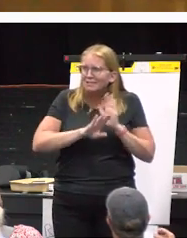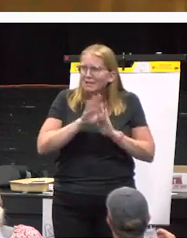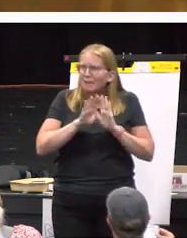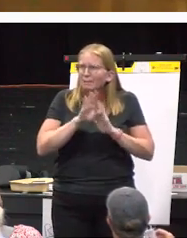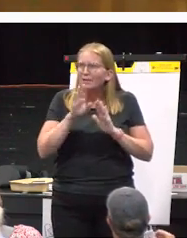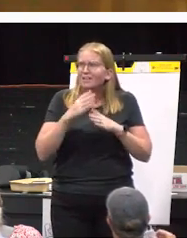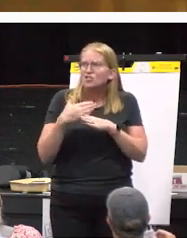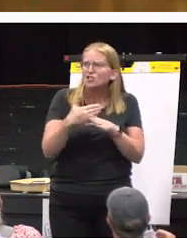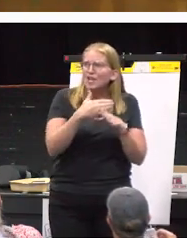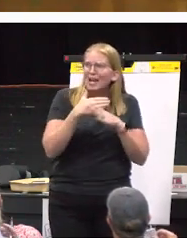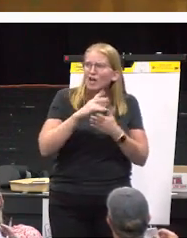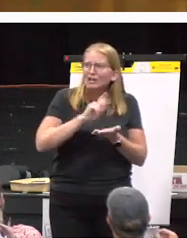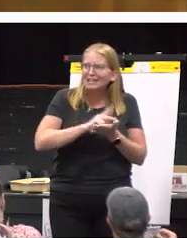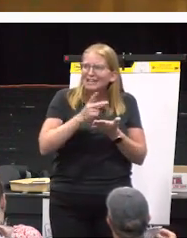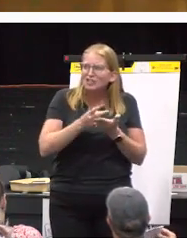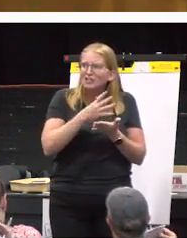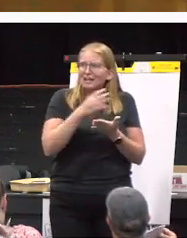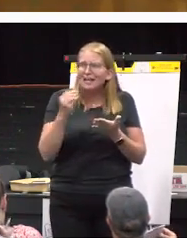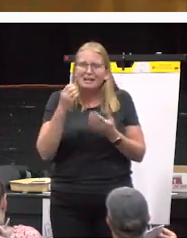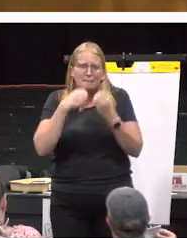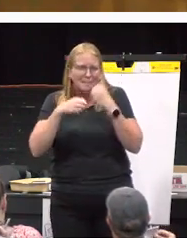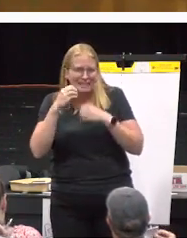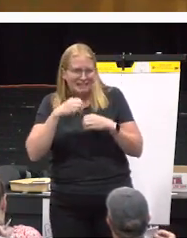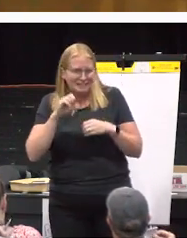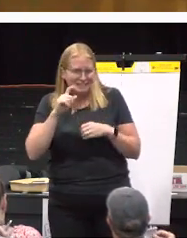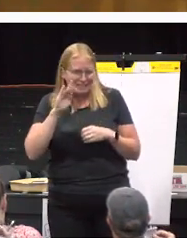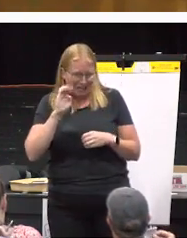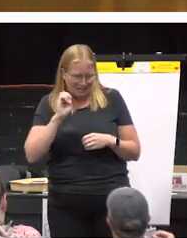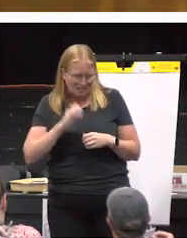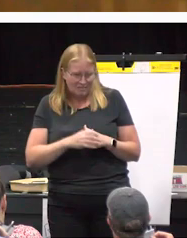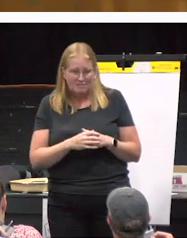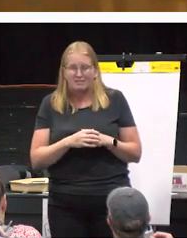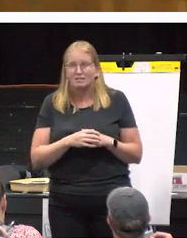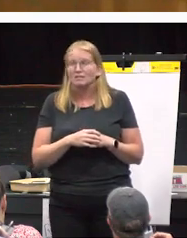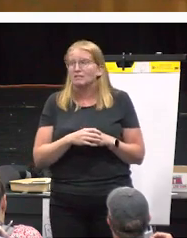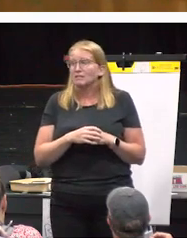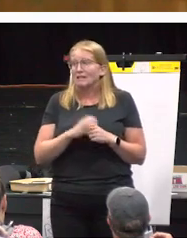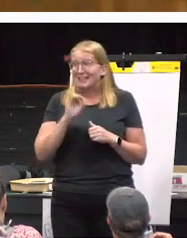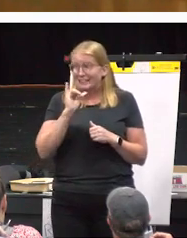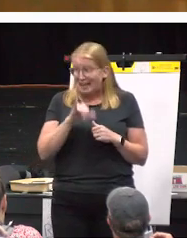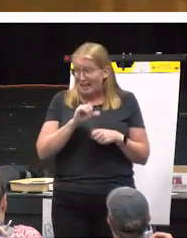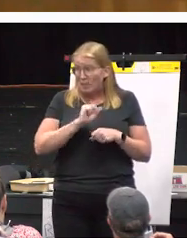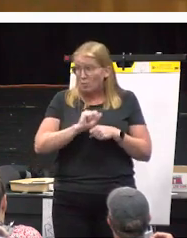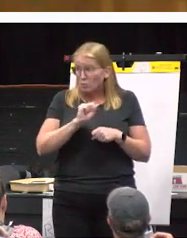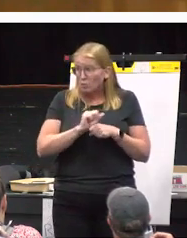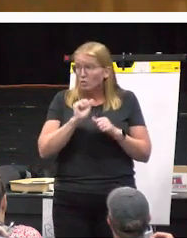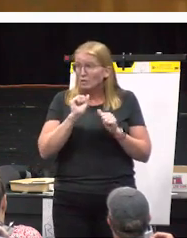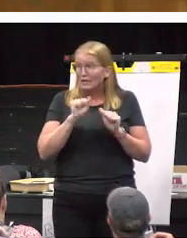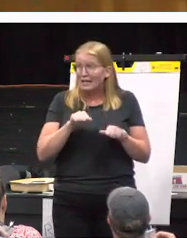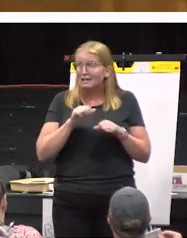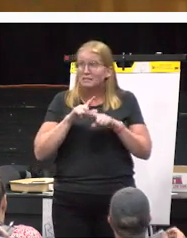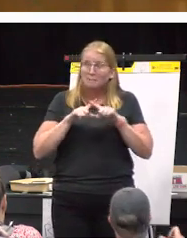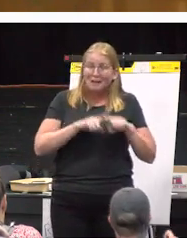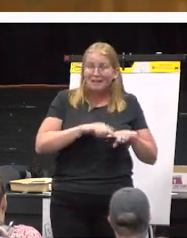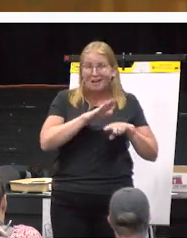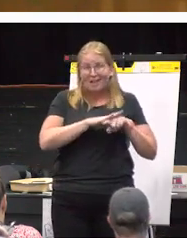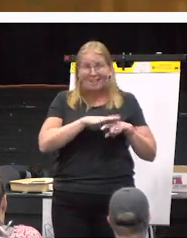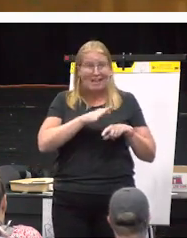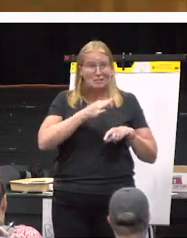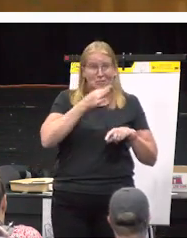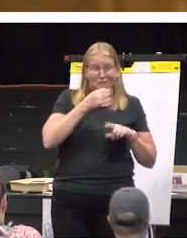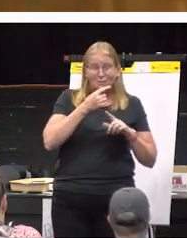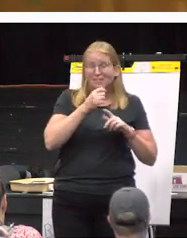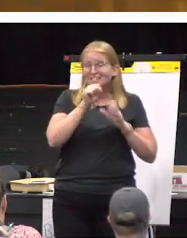by developing a shared kitchen and meals site. This initiative should draw upon the expertise of statewide